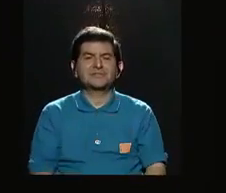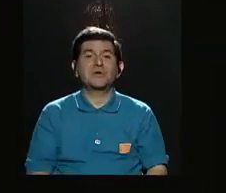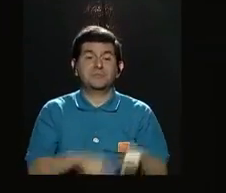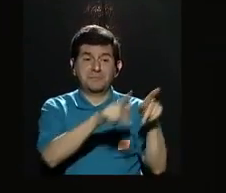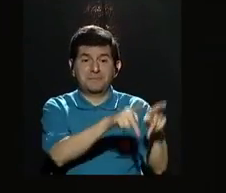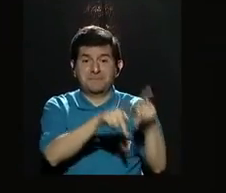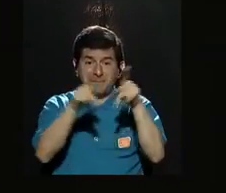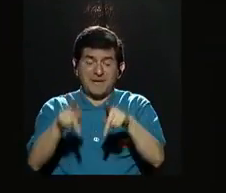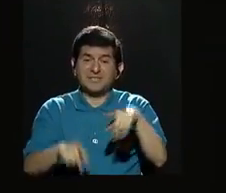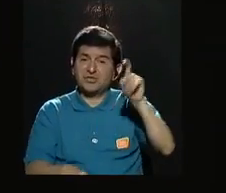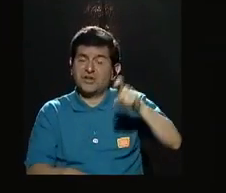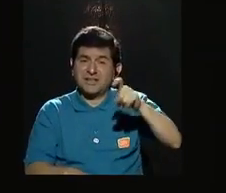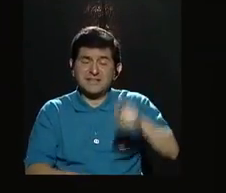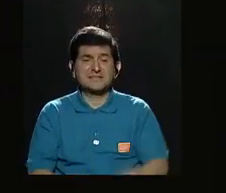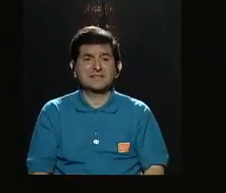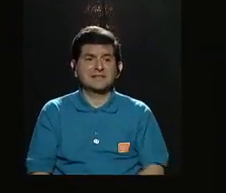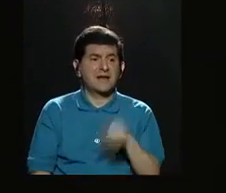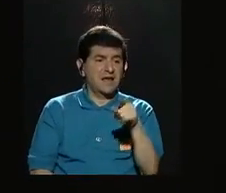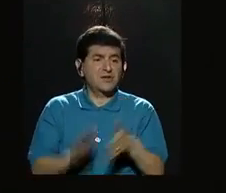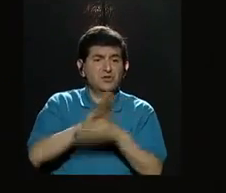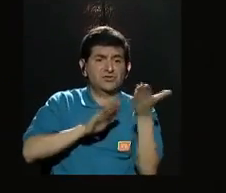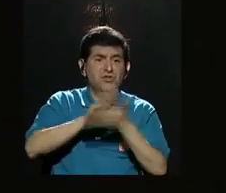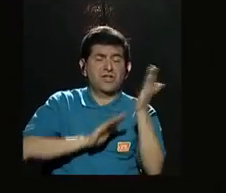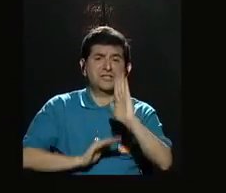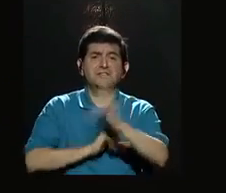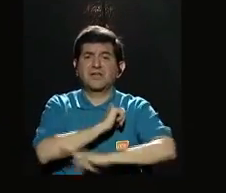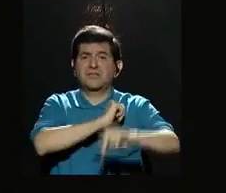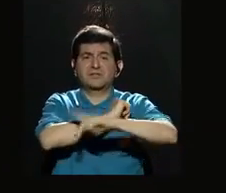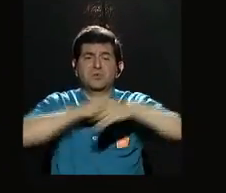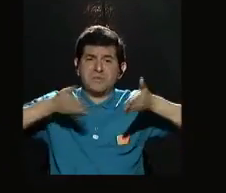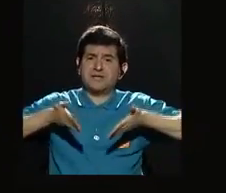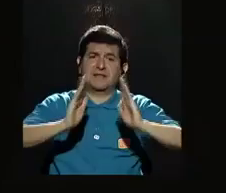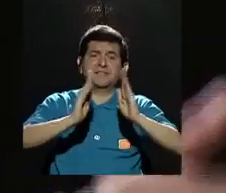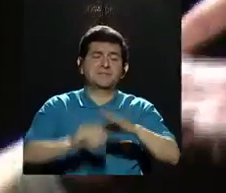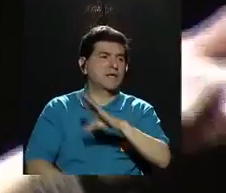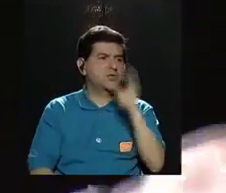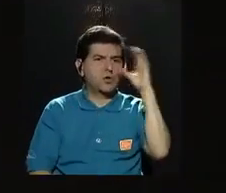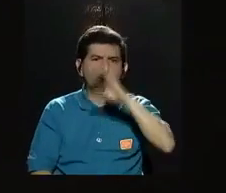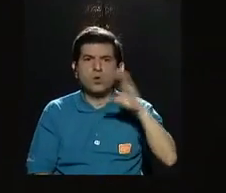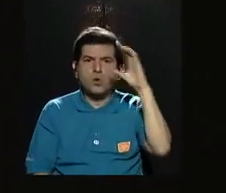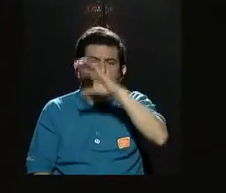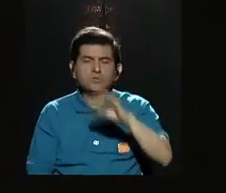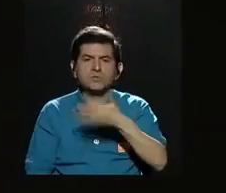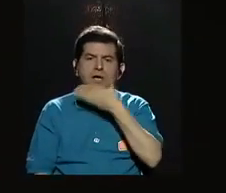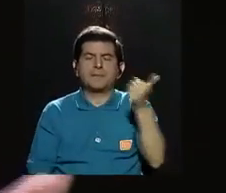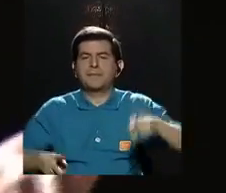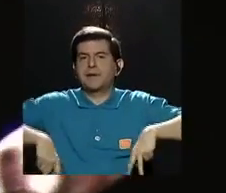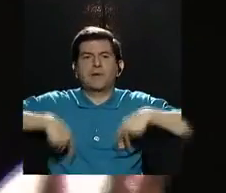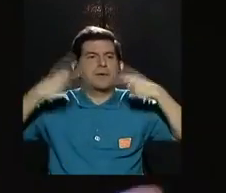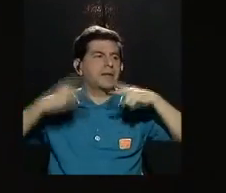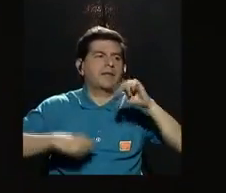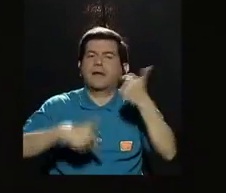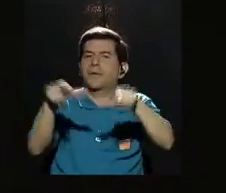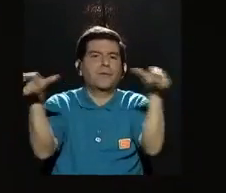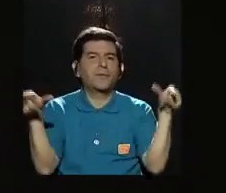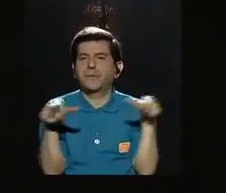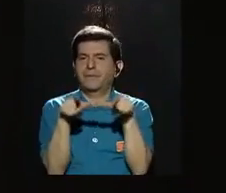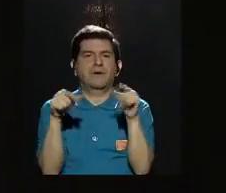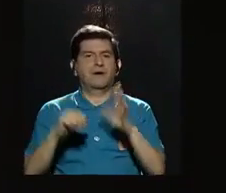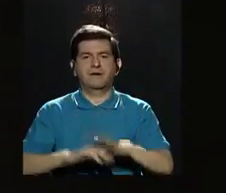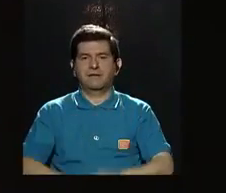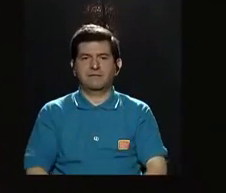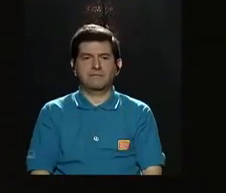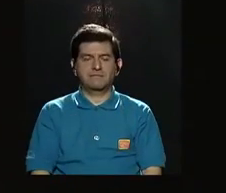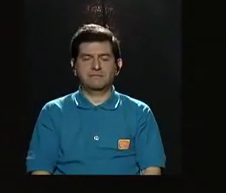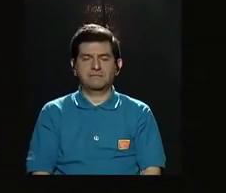in search of a better life. But in the global north, of course,